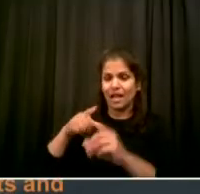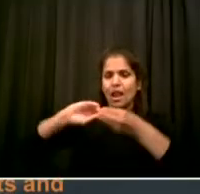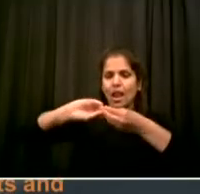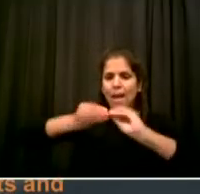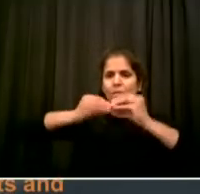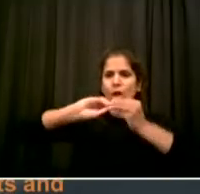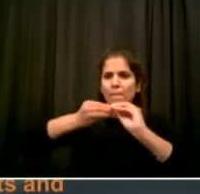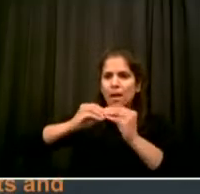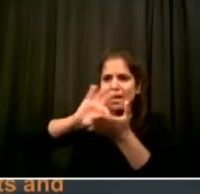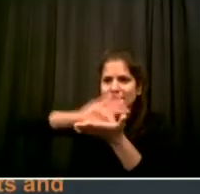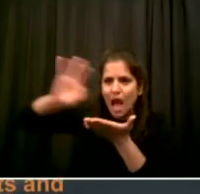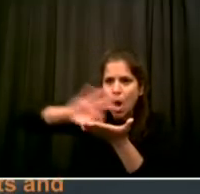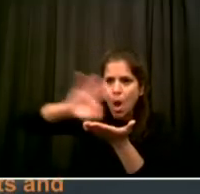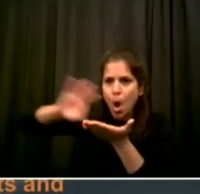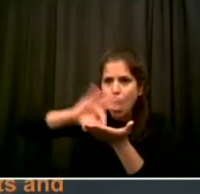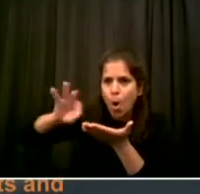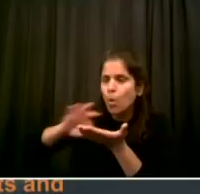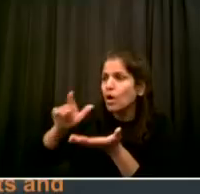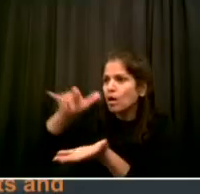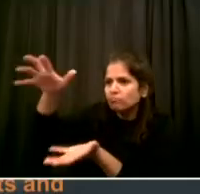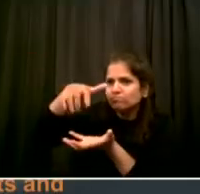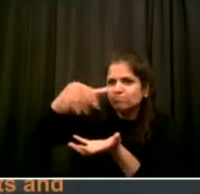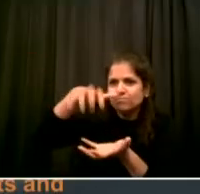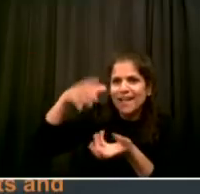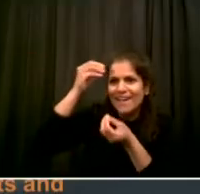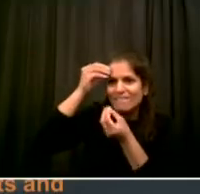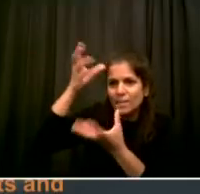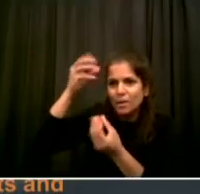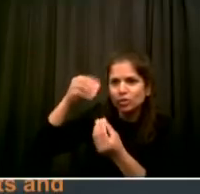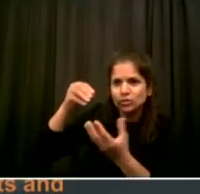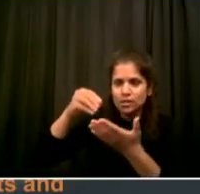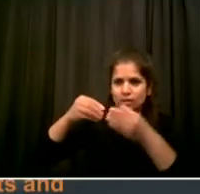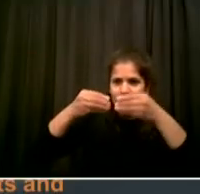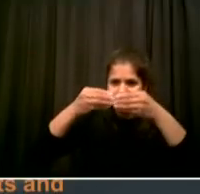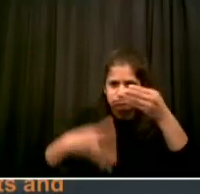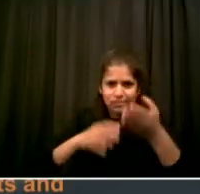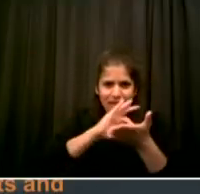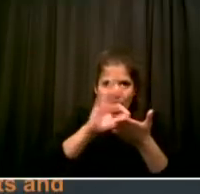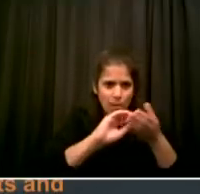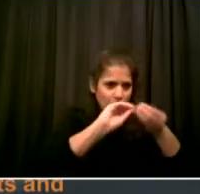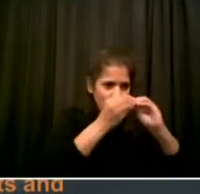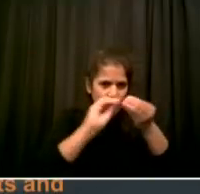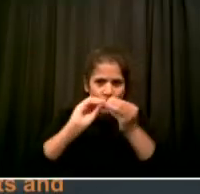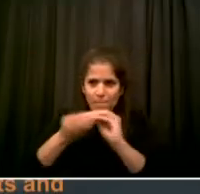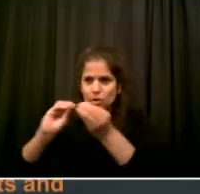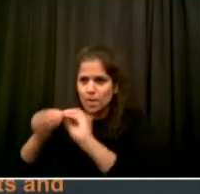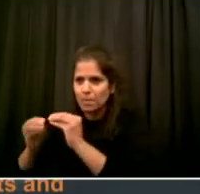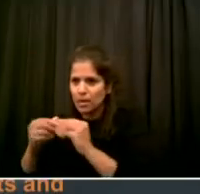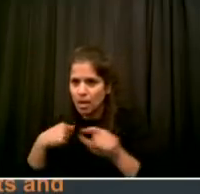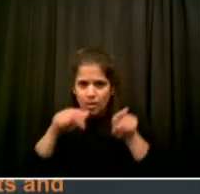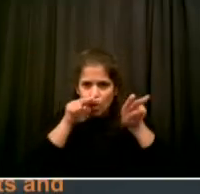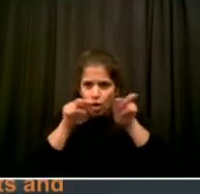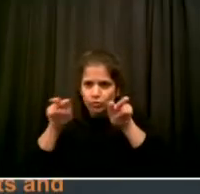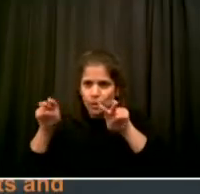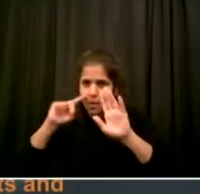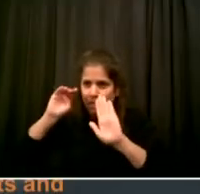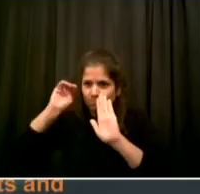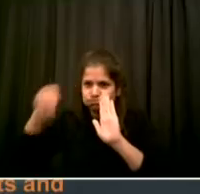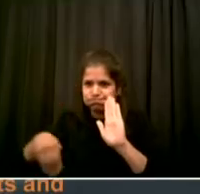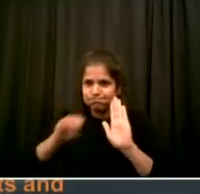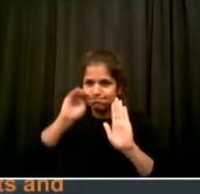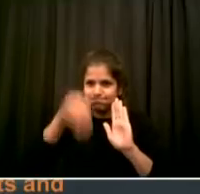I'm very, very excited about that process, because things are getting better each day because of your efforts, and that's hastening our ability